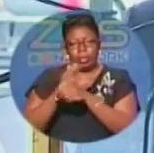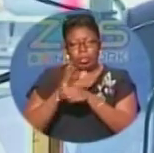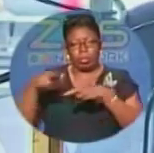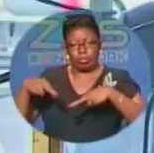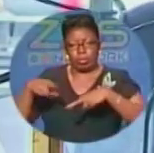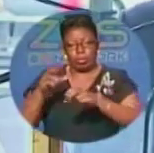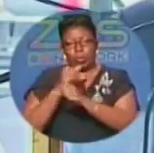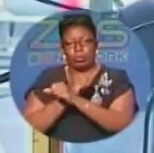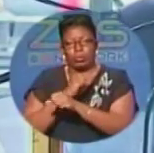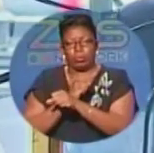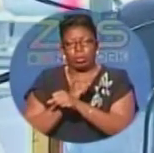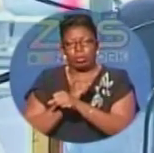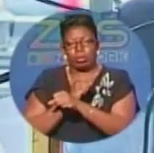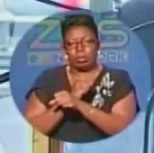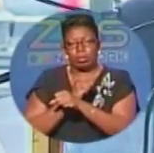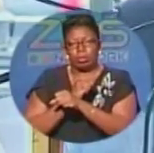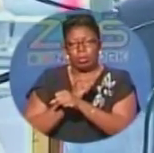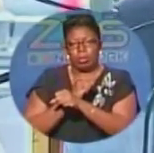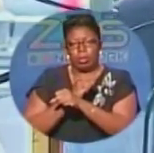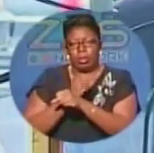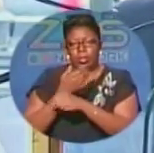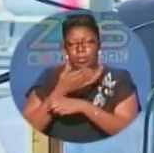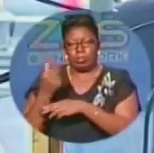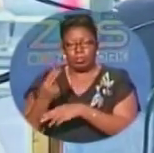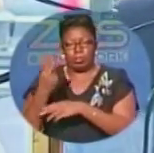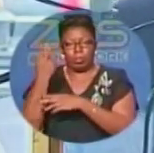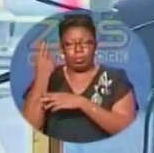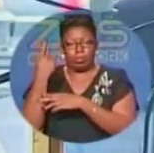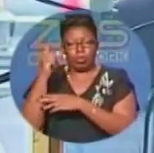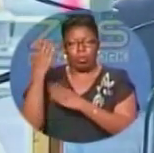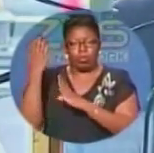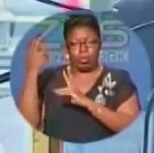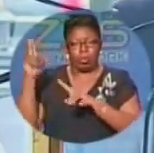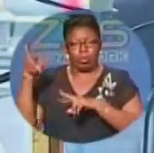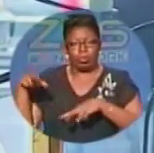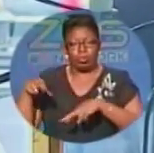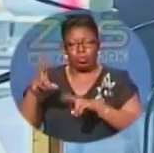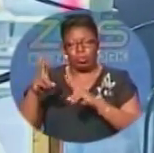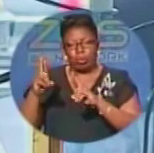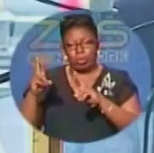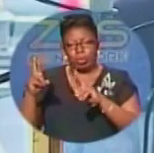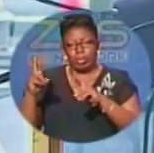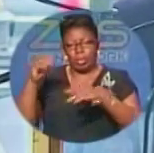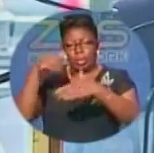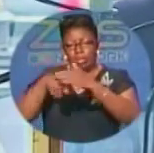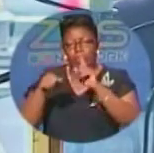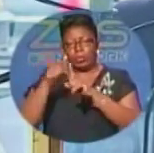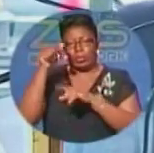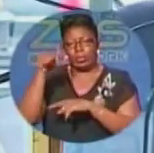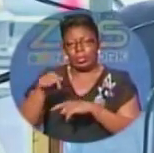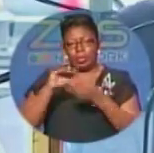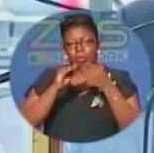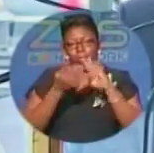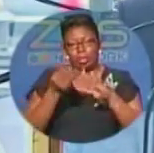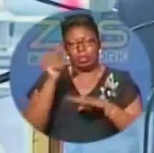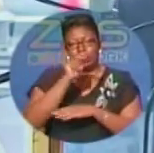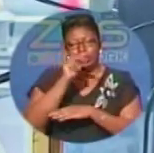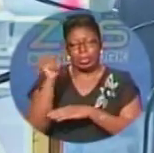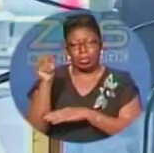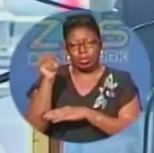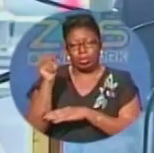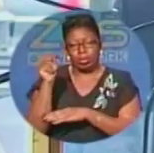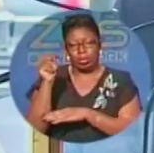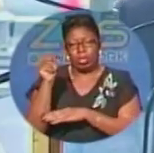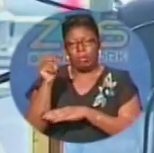road works and utility upgrade on Blue Hill Road, access to downtown Nassau will similarly become more hassle-free